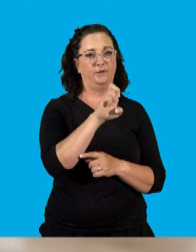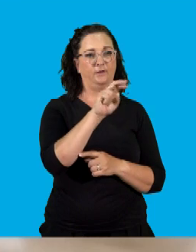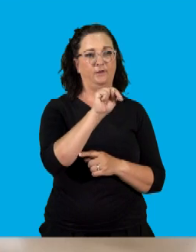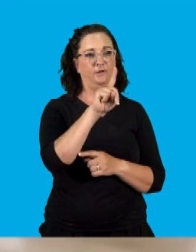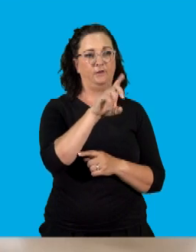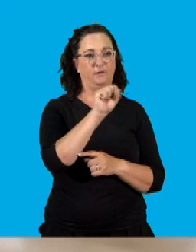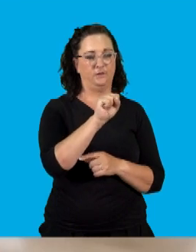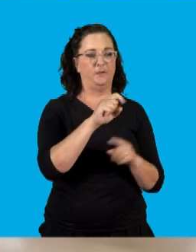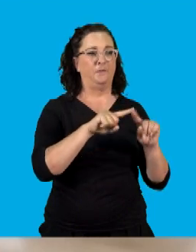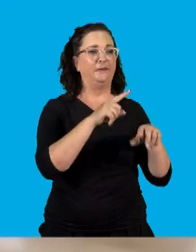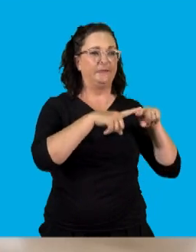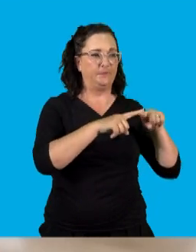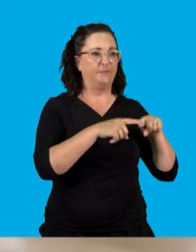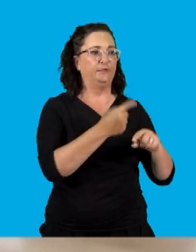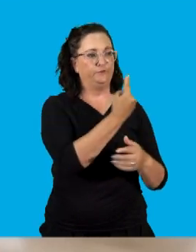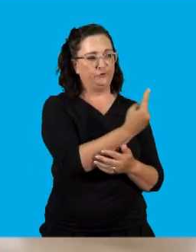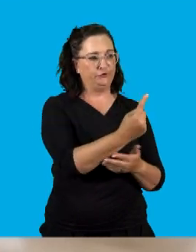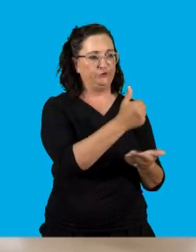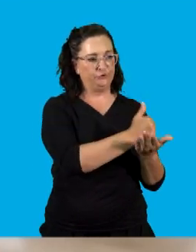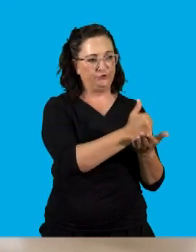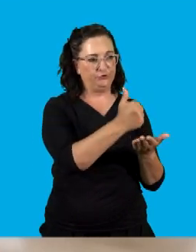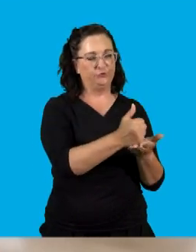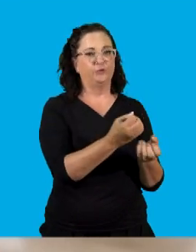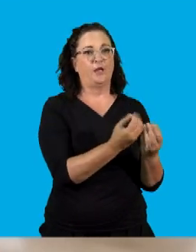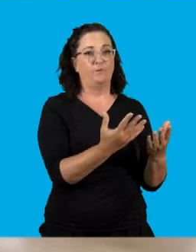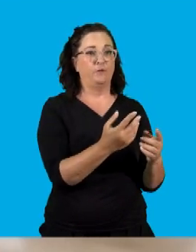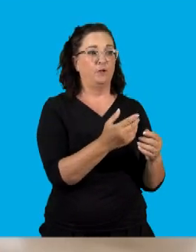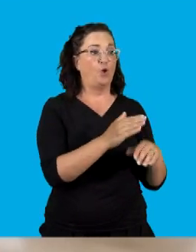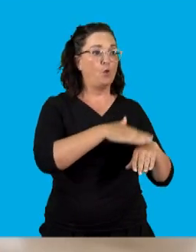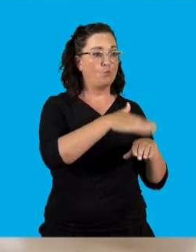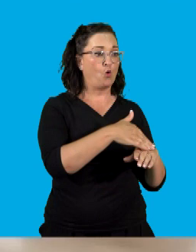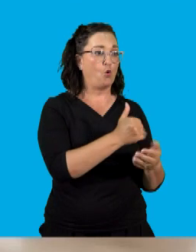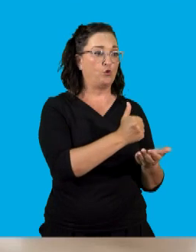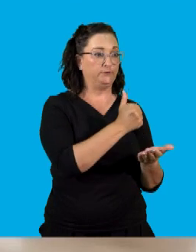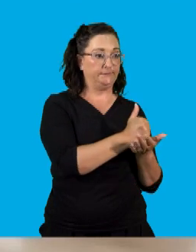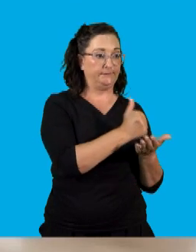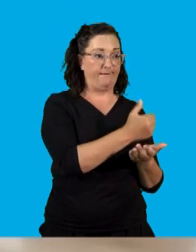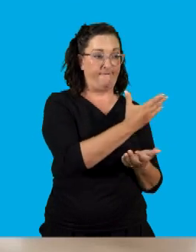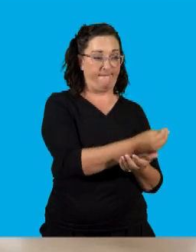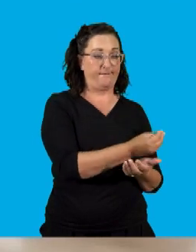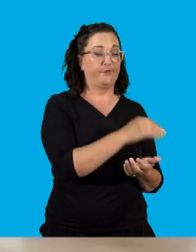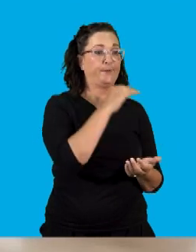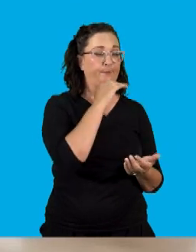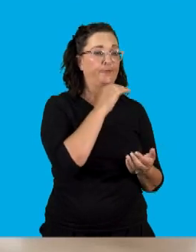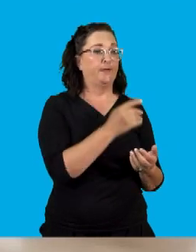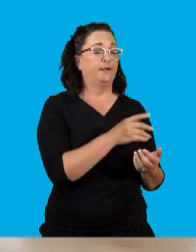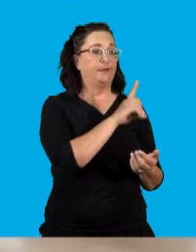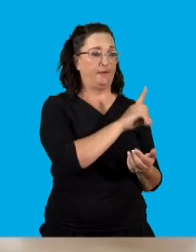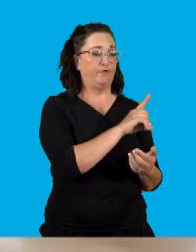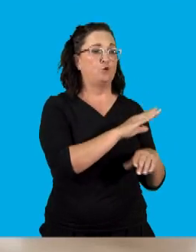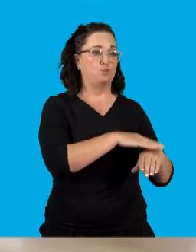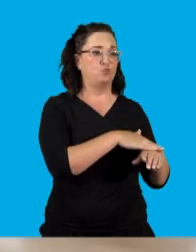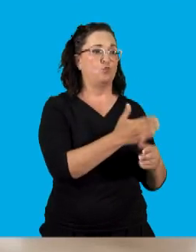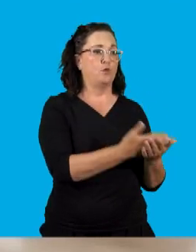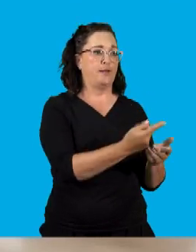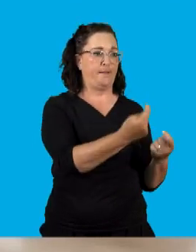number of shares that each shareholder is having in a company. The more shares you have as a shareholder, then it simply means that the more